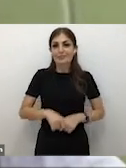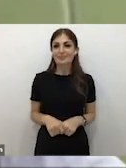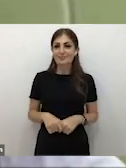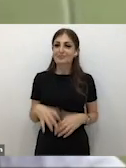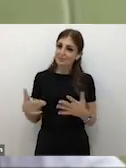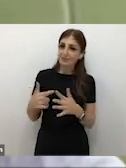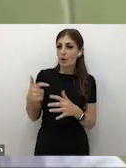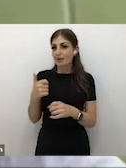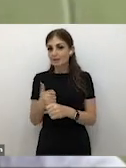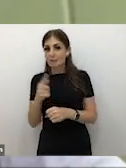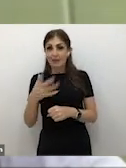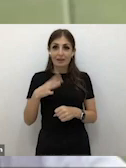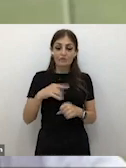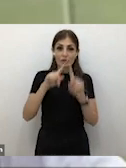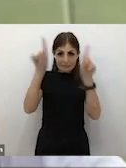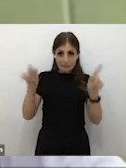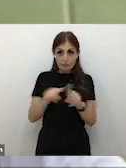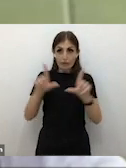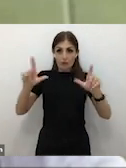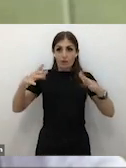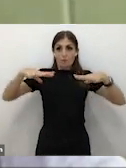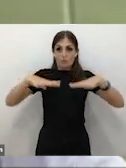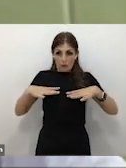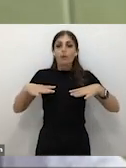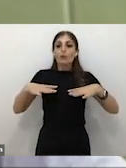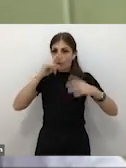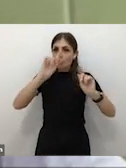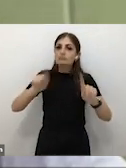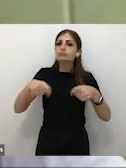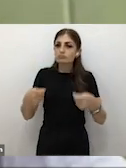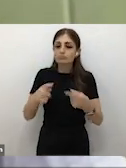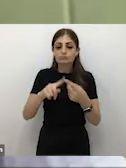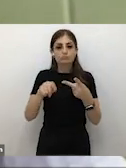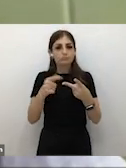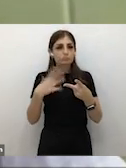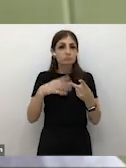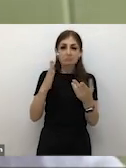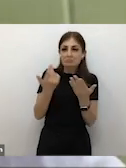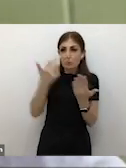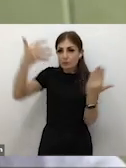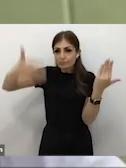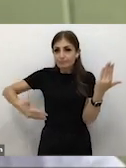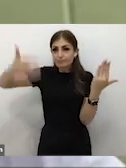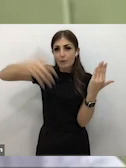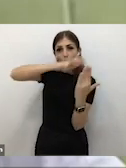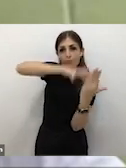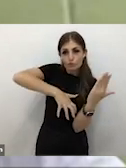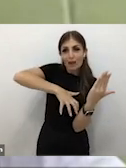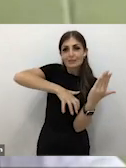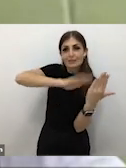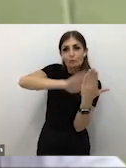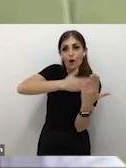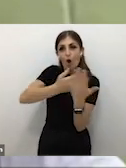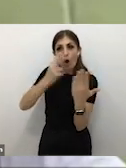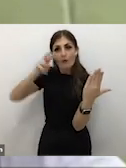you need frequent screen breaks, we will accommodate that. If you would benefit from seeing a transcript of one of the conversations we have during the